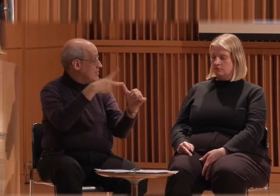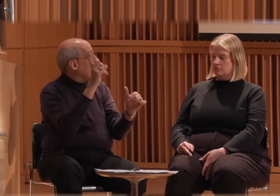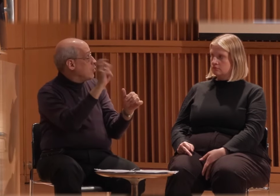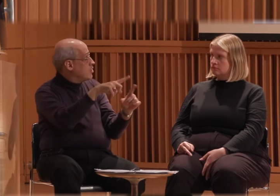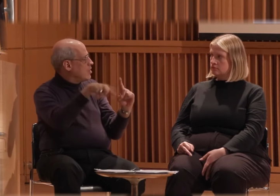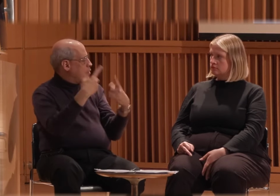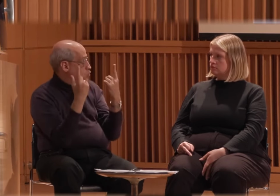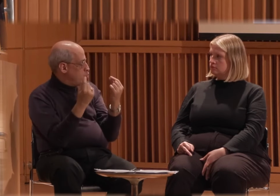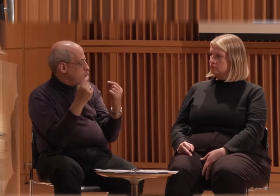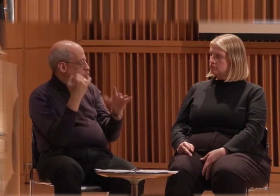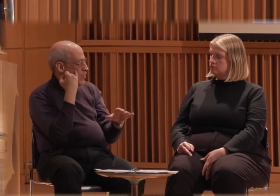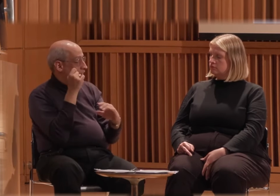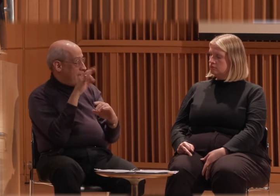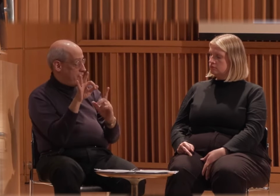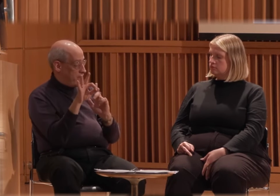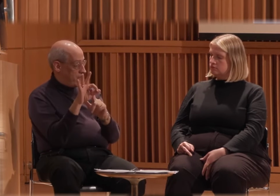do you do when